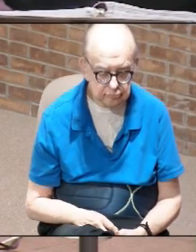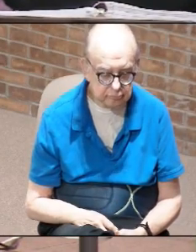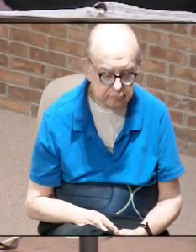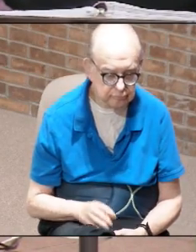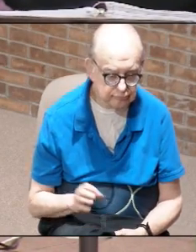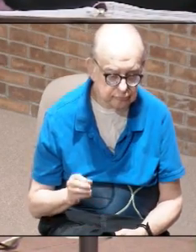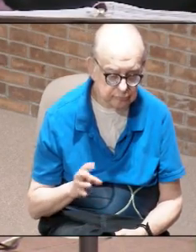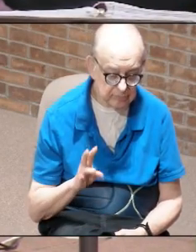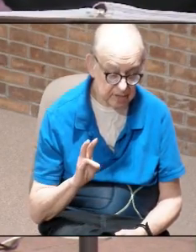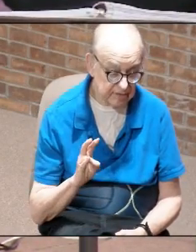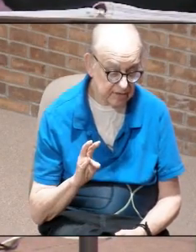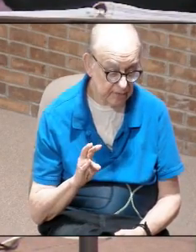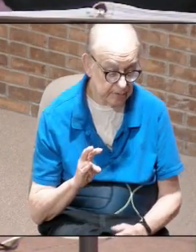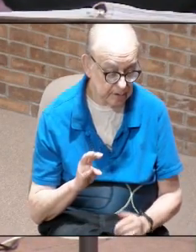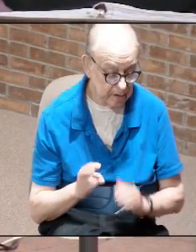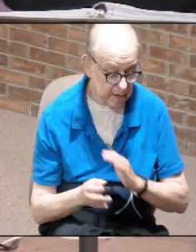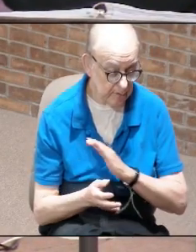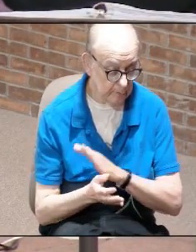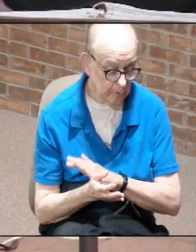7 o'clock in the morning.